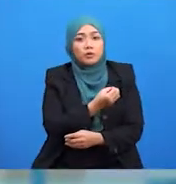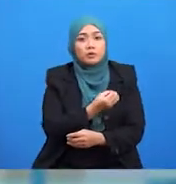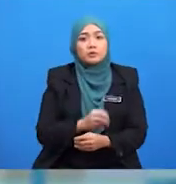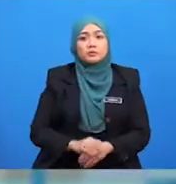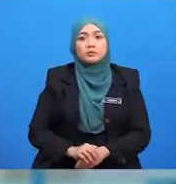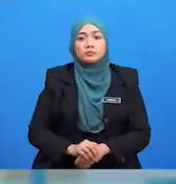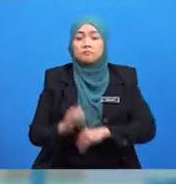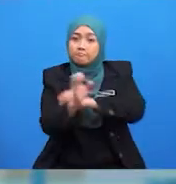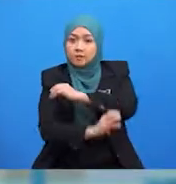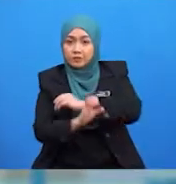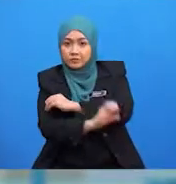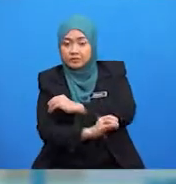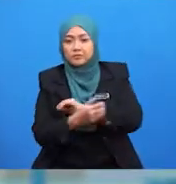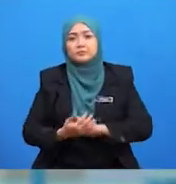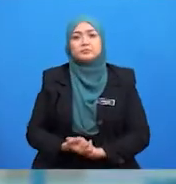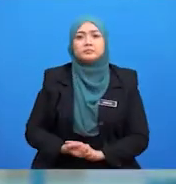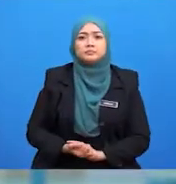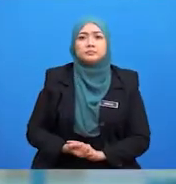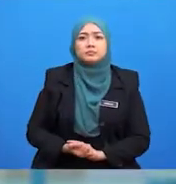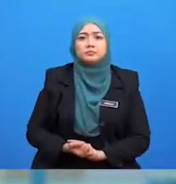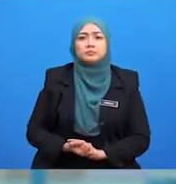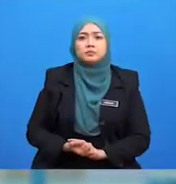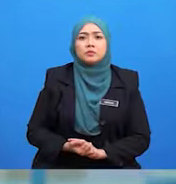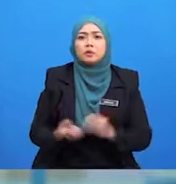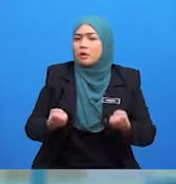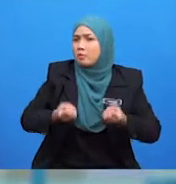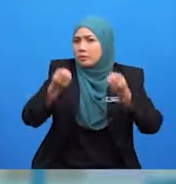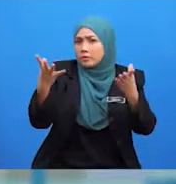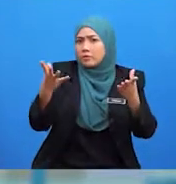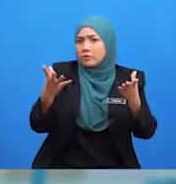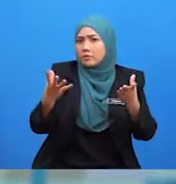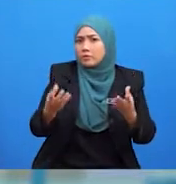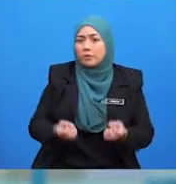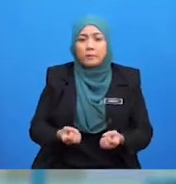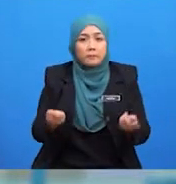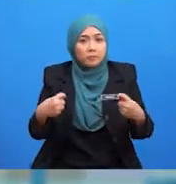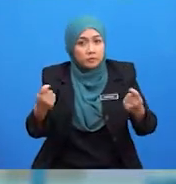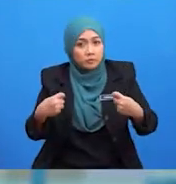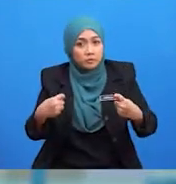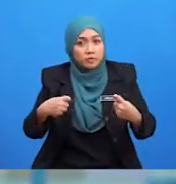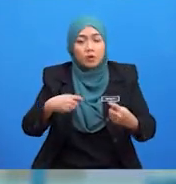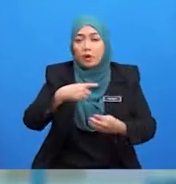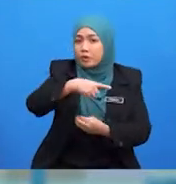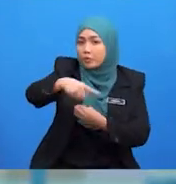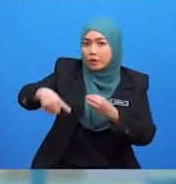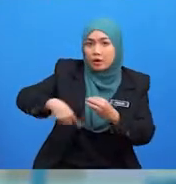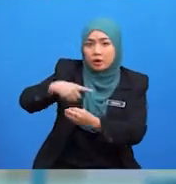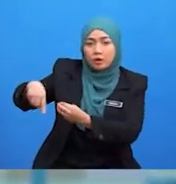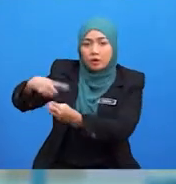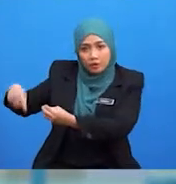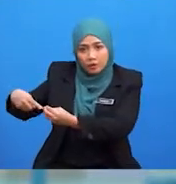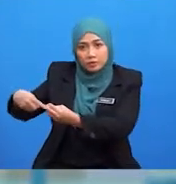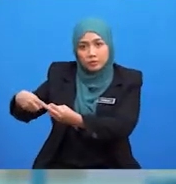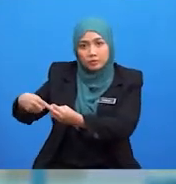Well, if you noticed, there are many different transportations around and available in